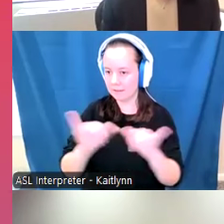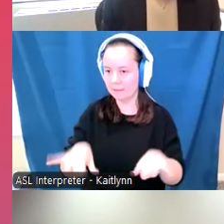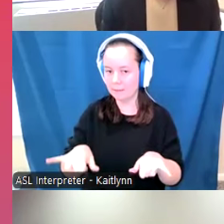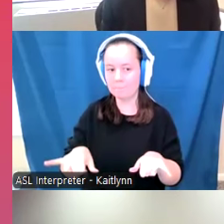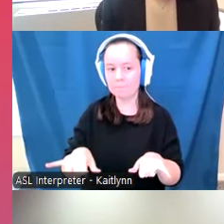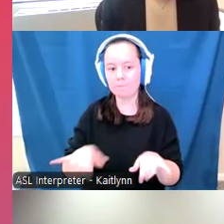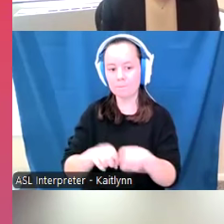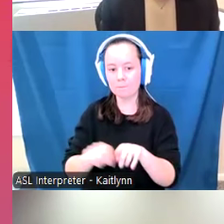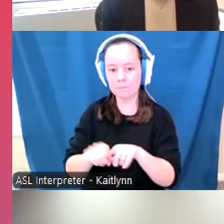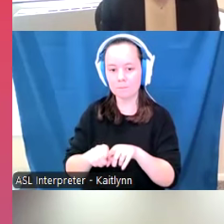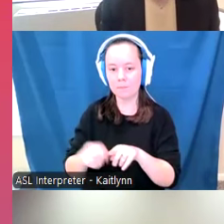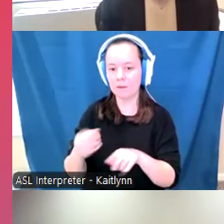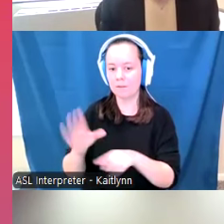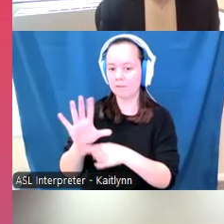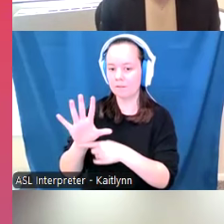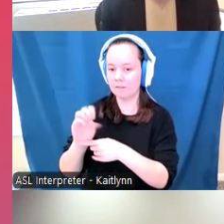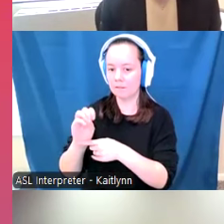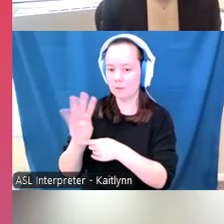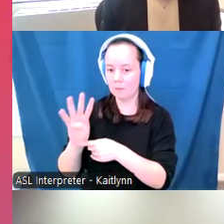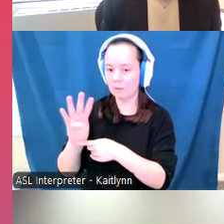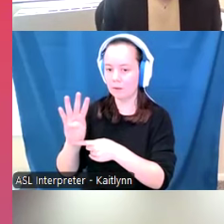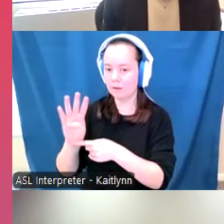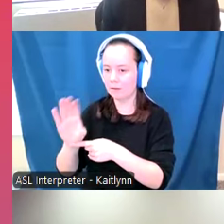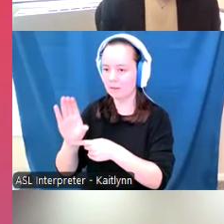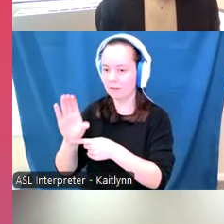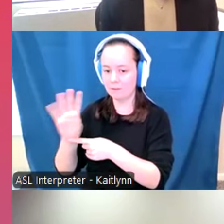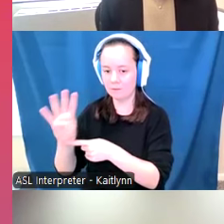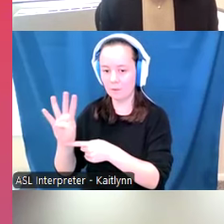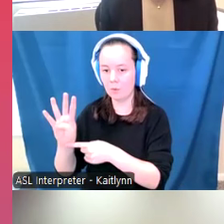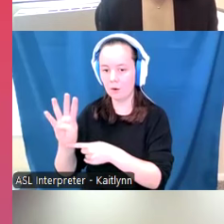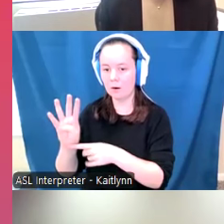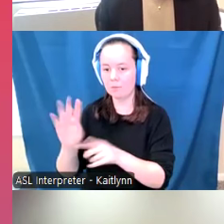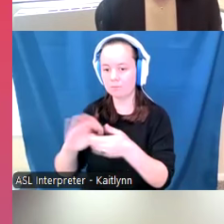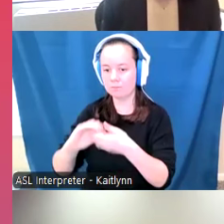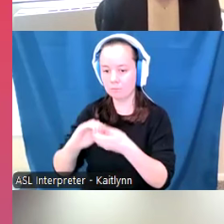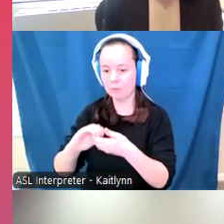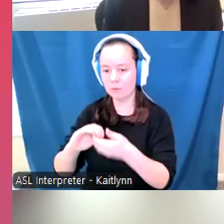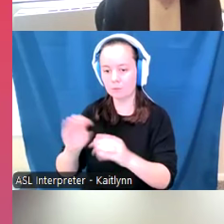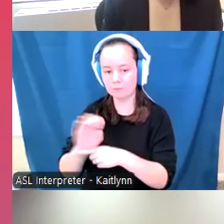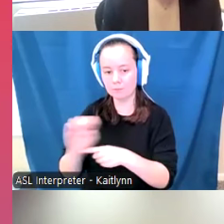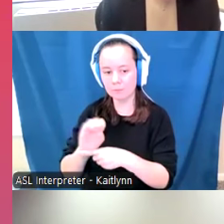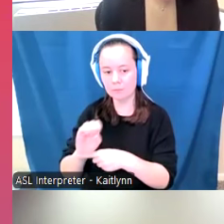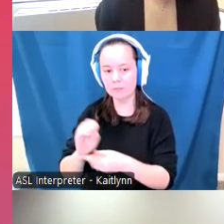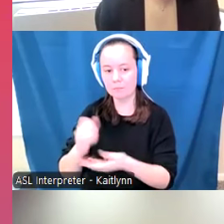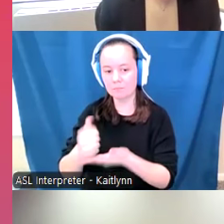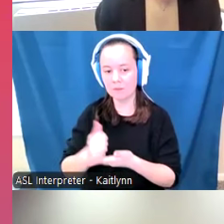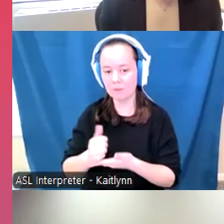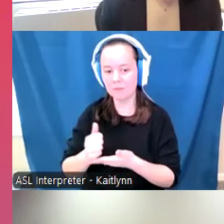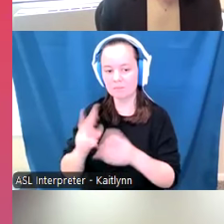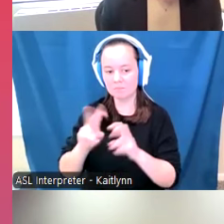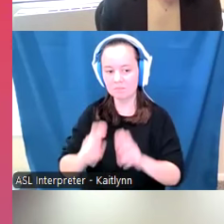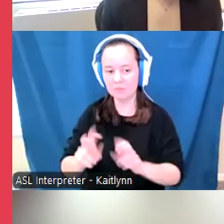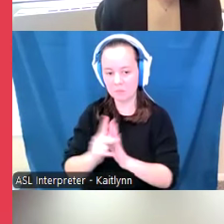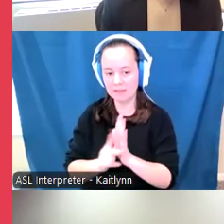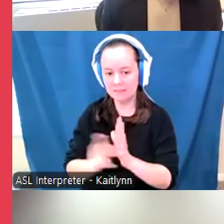501c4 organization known as BPC Action, and they help with disseminating our findings among federal policymakers.